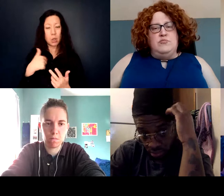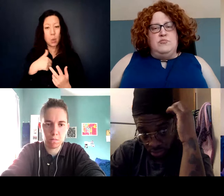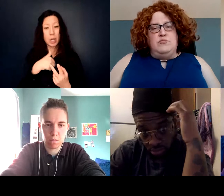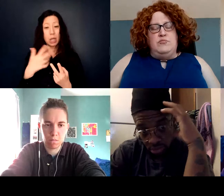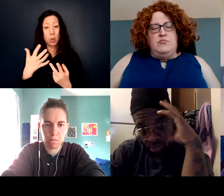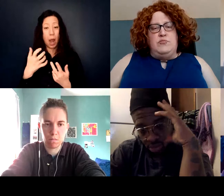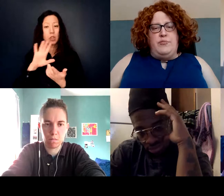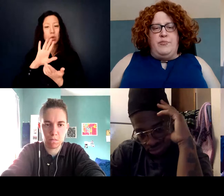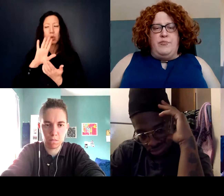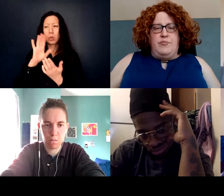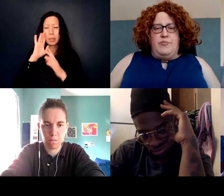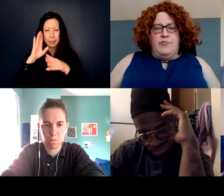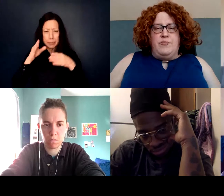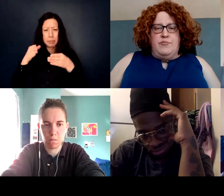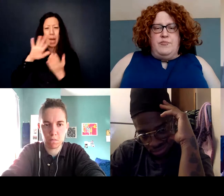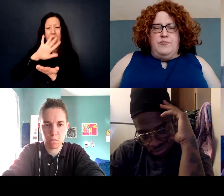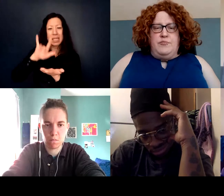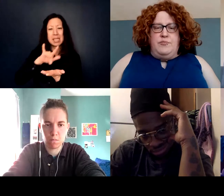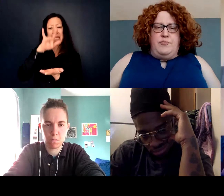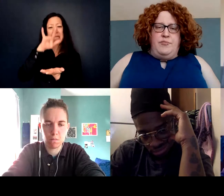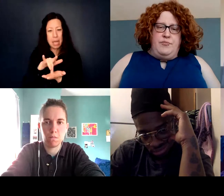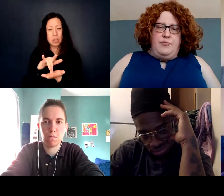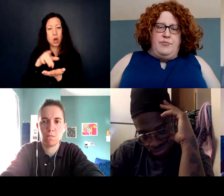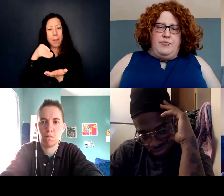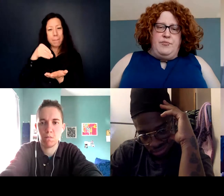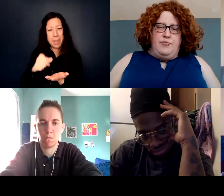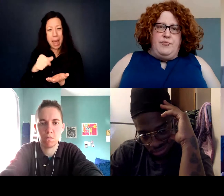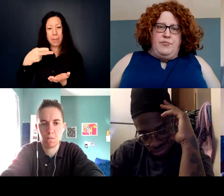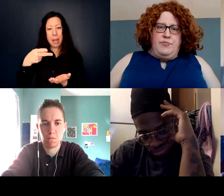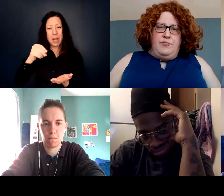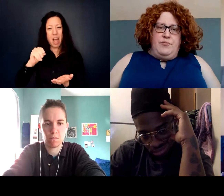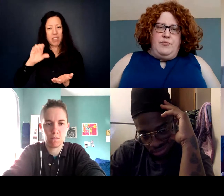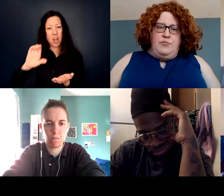And that's a really hard thing to bring into an interview.